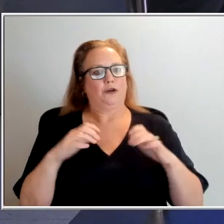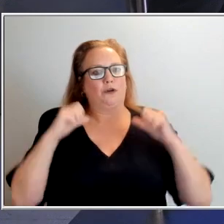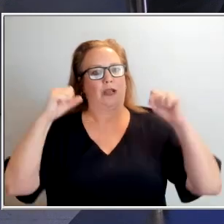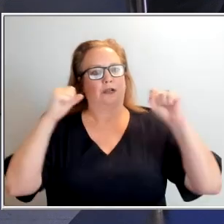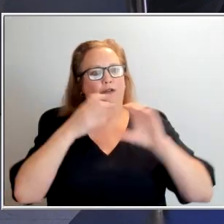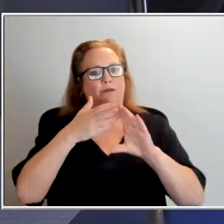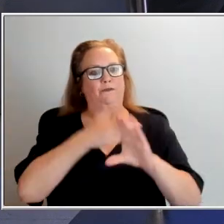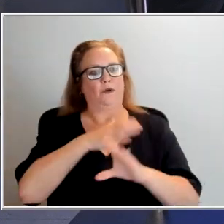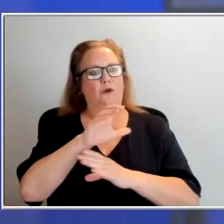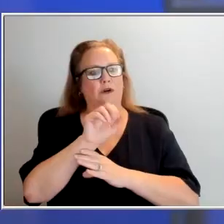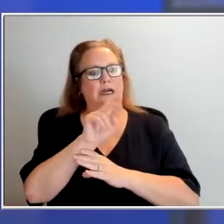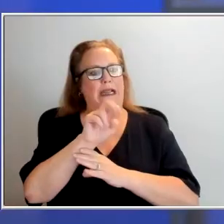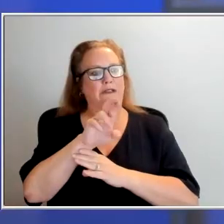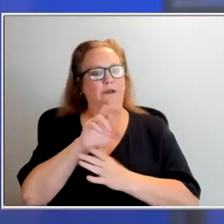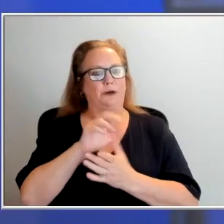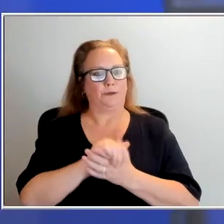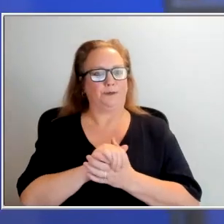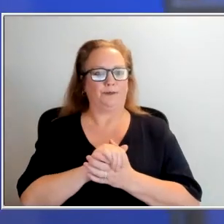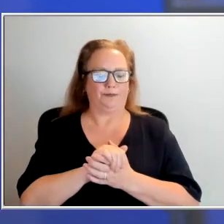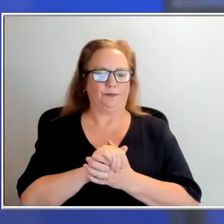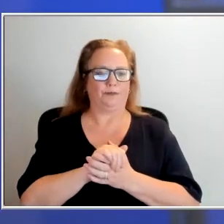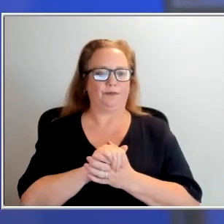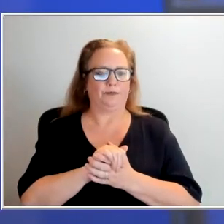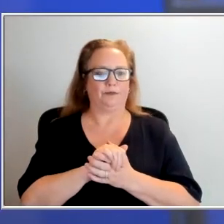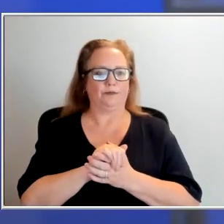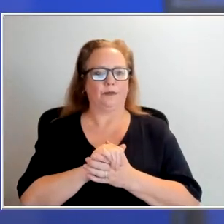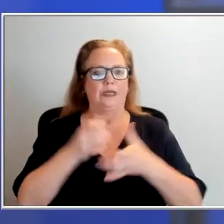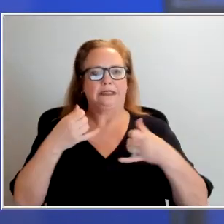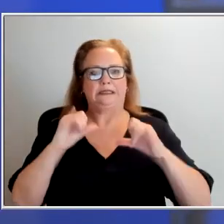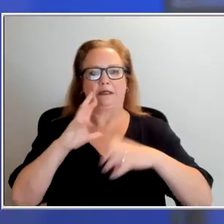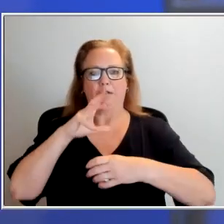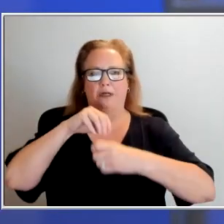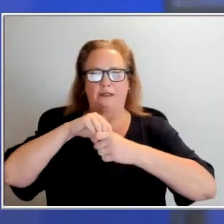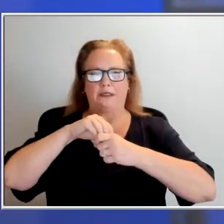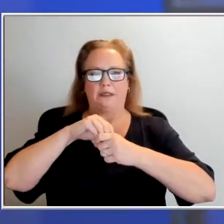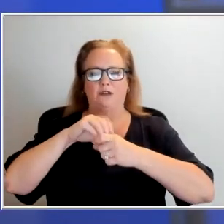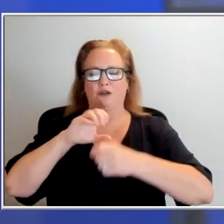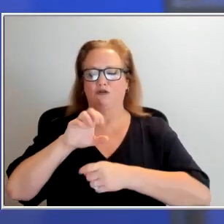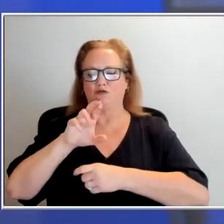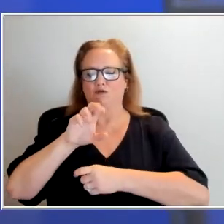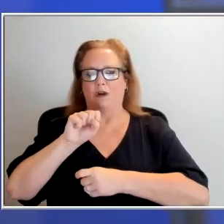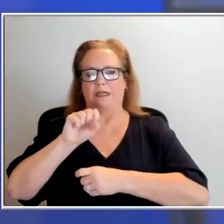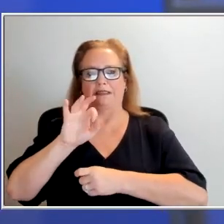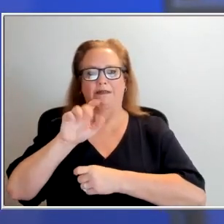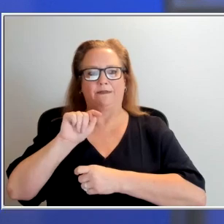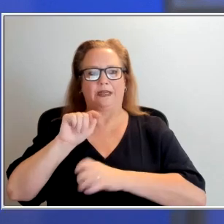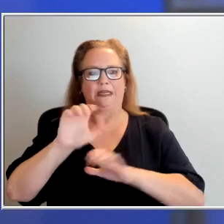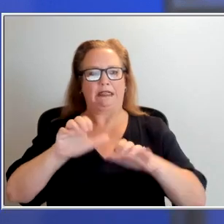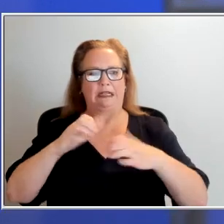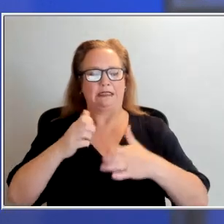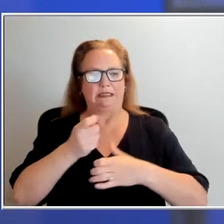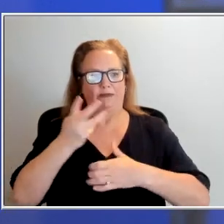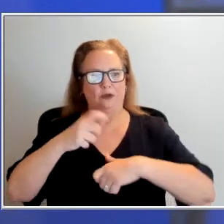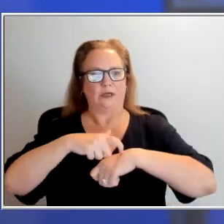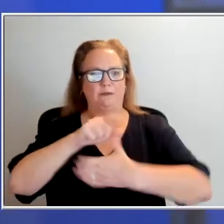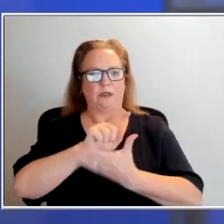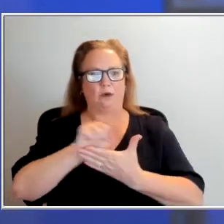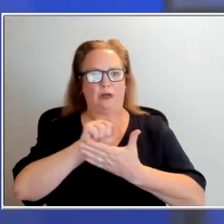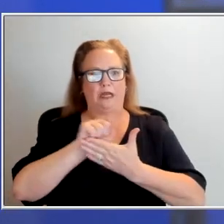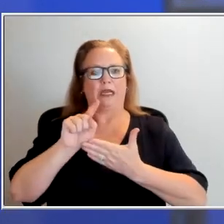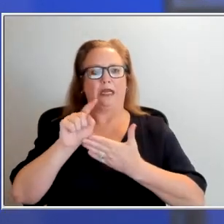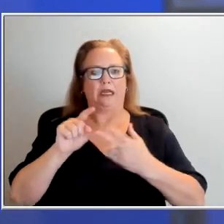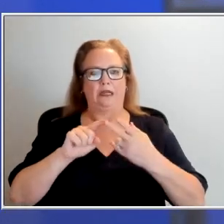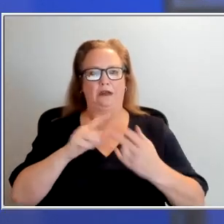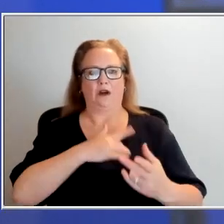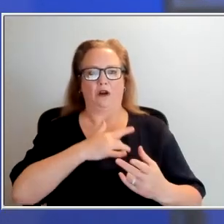cancer? I was taking some, and still participate in some CrossFit-like classes a few times a week, and then I do some